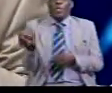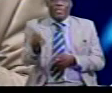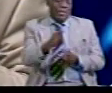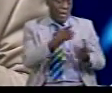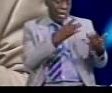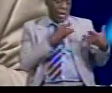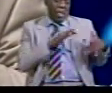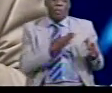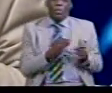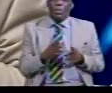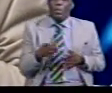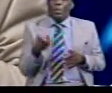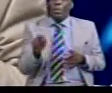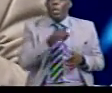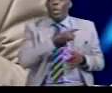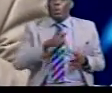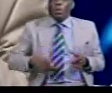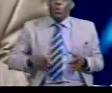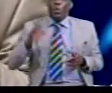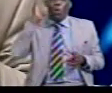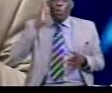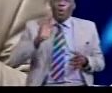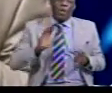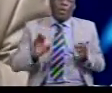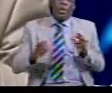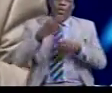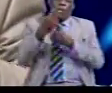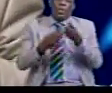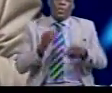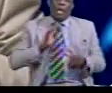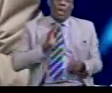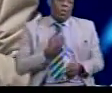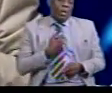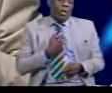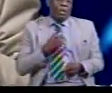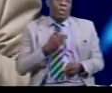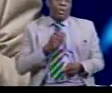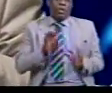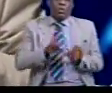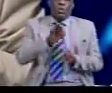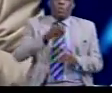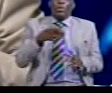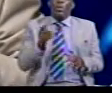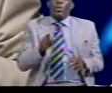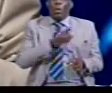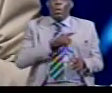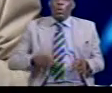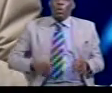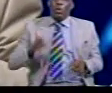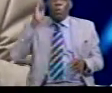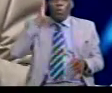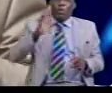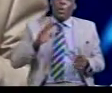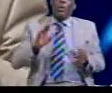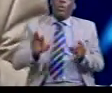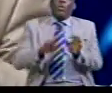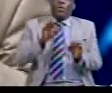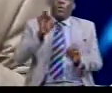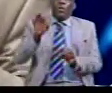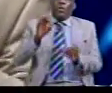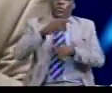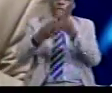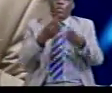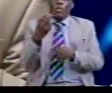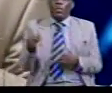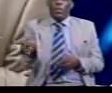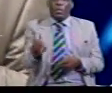leur esprit. The Lord will visit our spirits. Qu'il visite leur âme. The Lord will visit their souls. Qu'il visite leur corps. The Lord will visit their bodies. Que tous